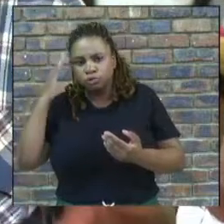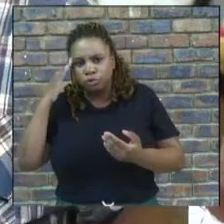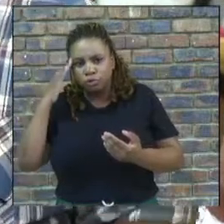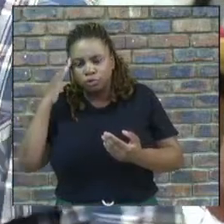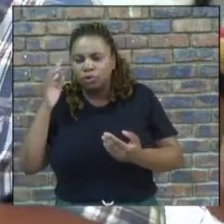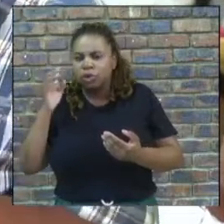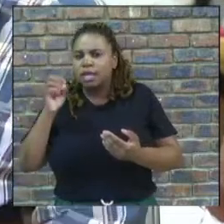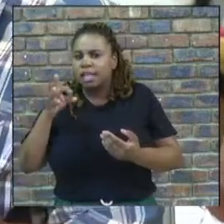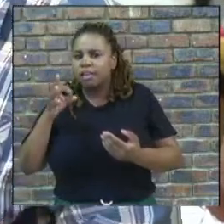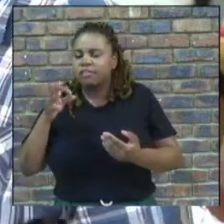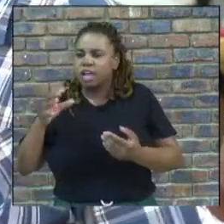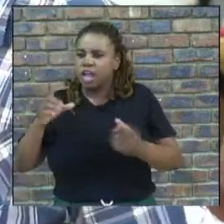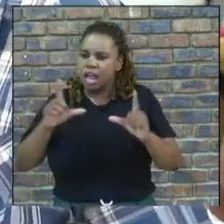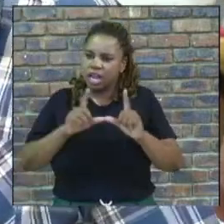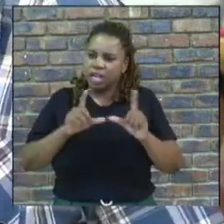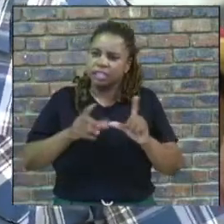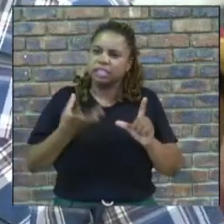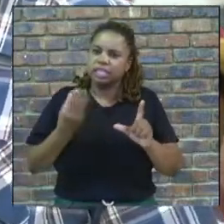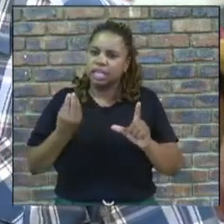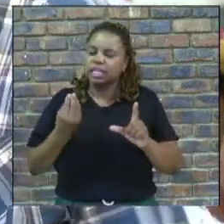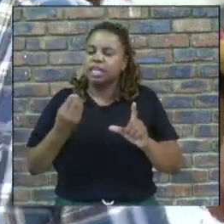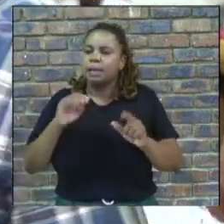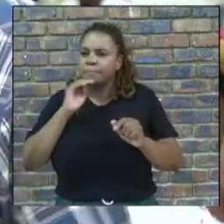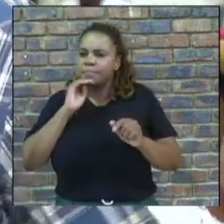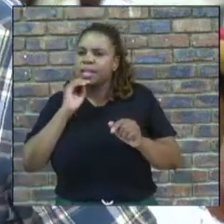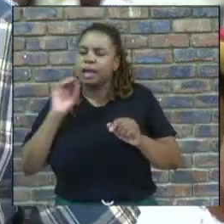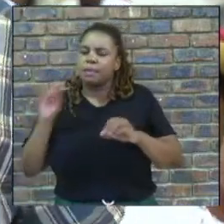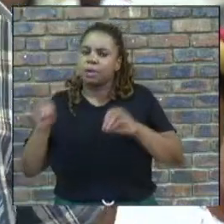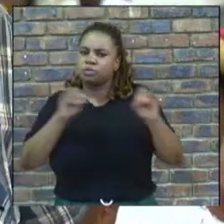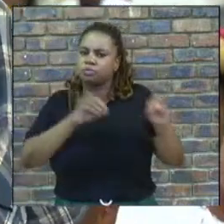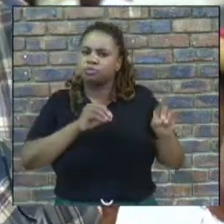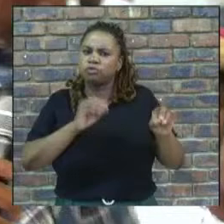rena mo re e epiwang teng na. Ke a leboga.